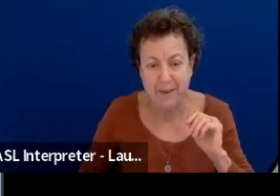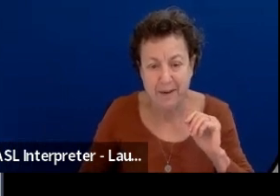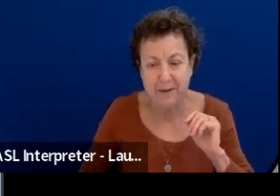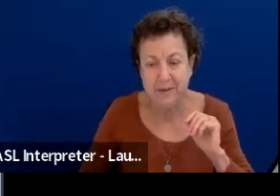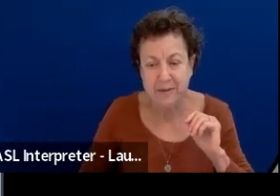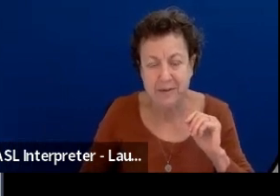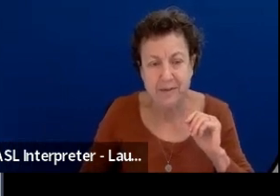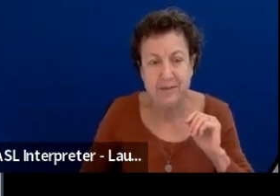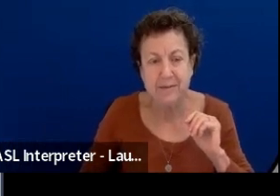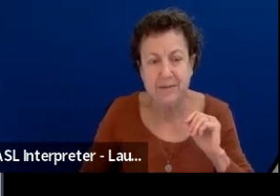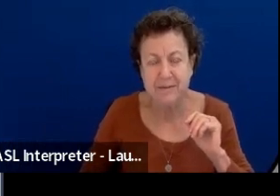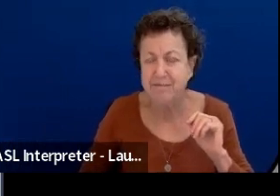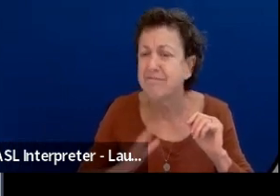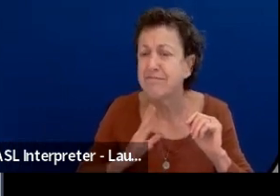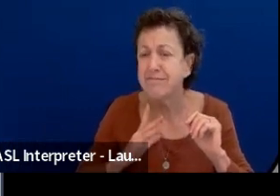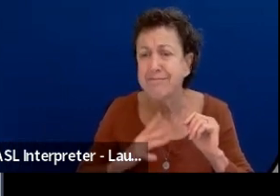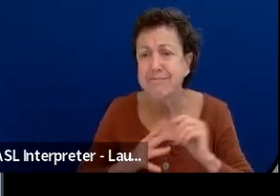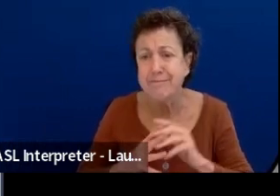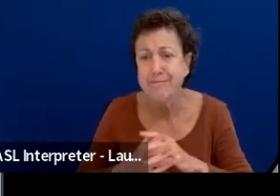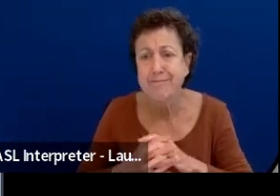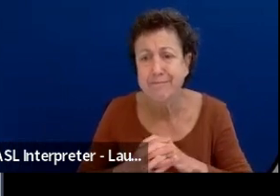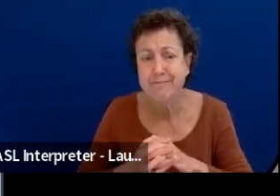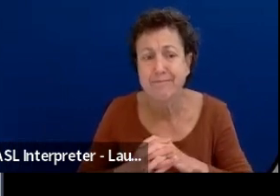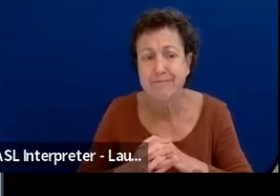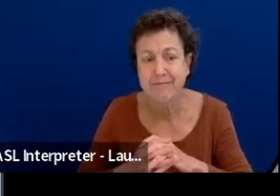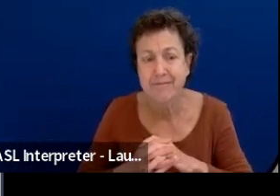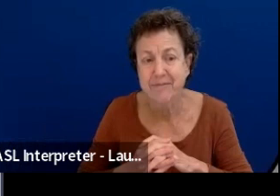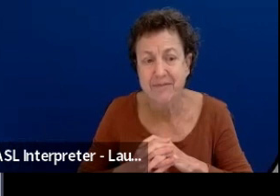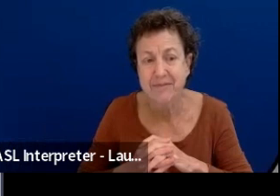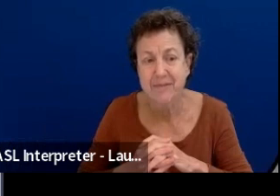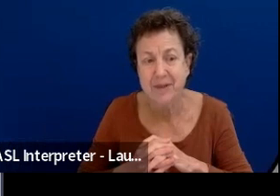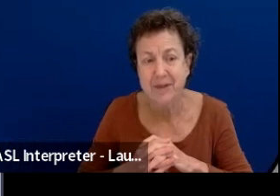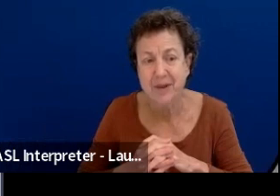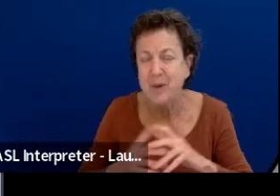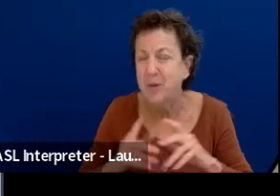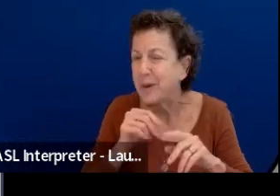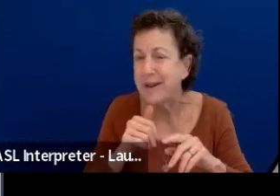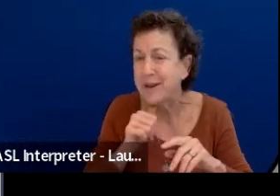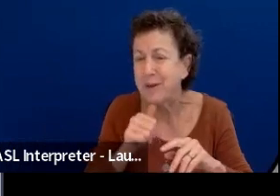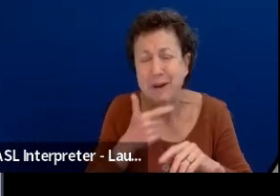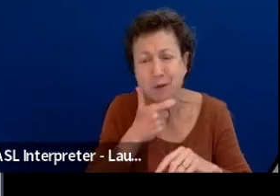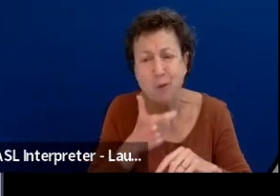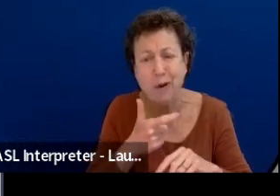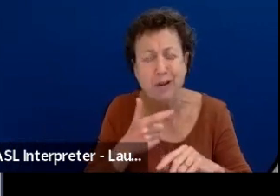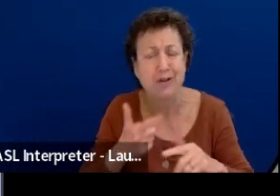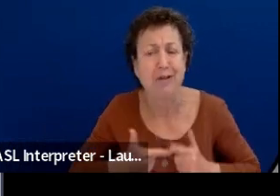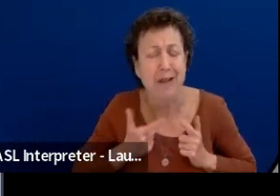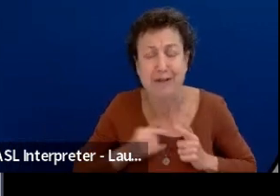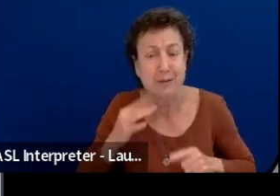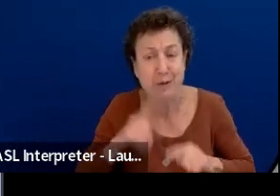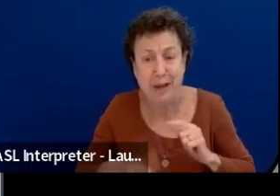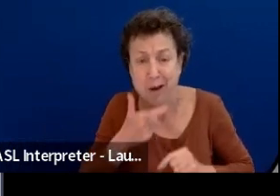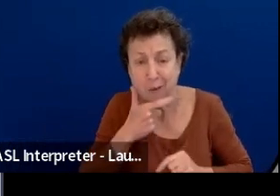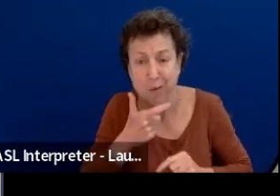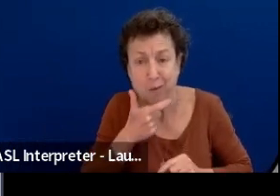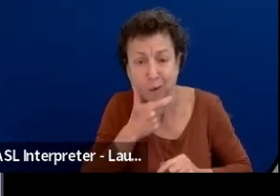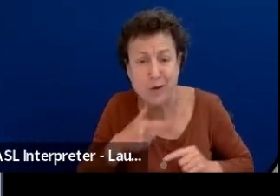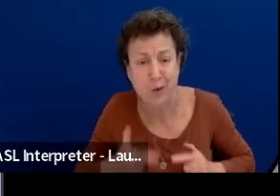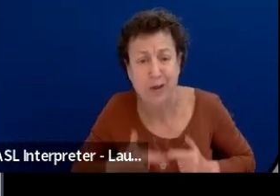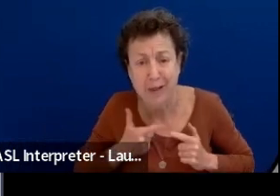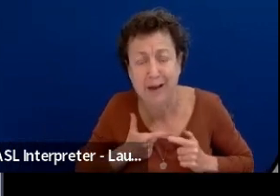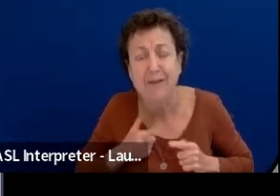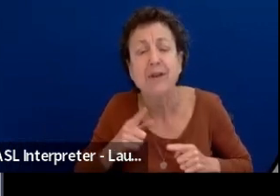And this is great too, because you really don't even have to watch it live if you're not able to. We